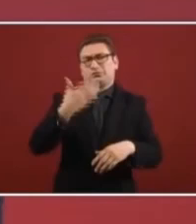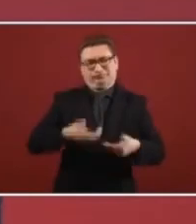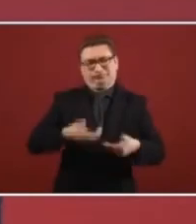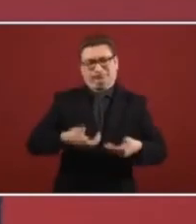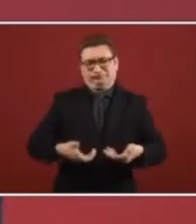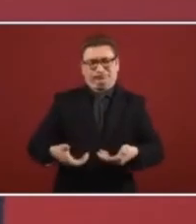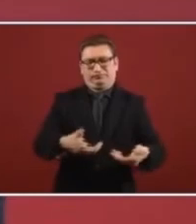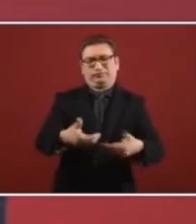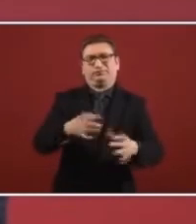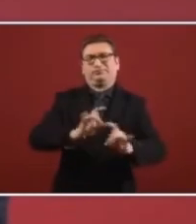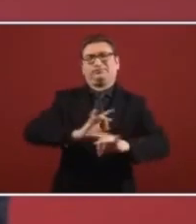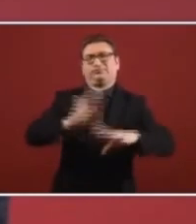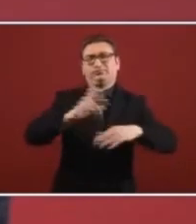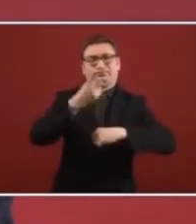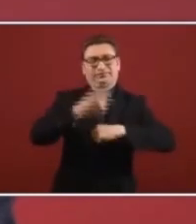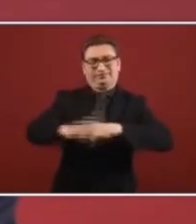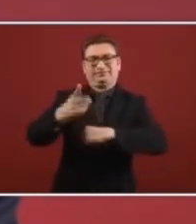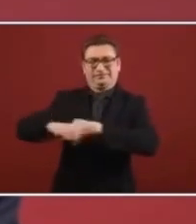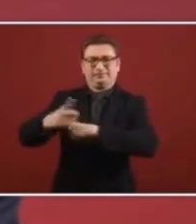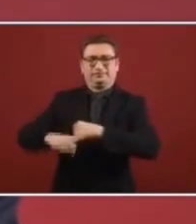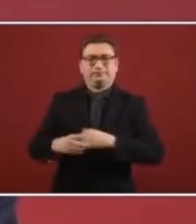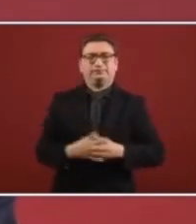caused